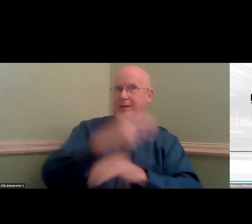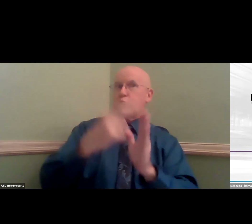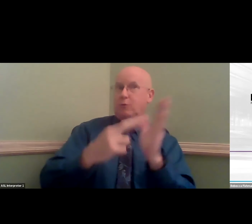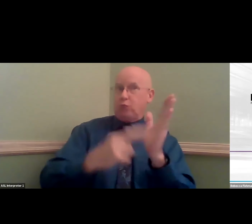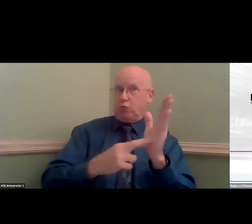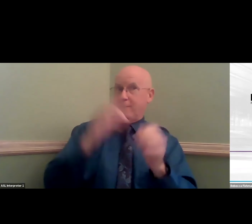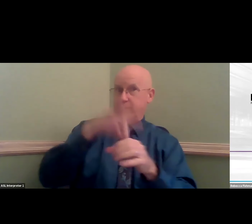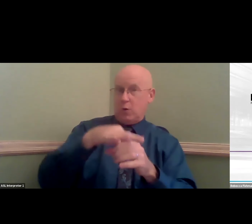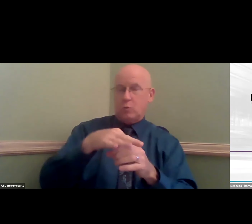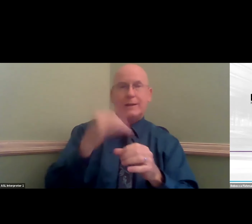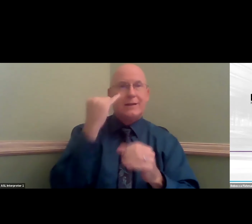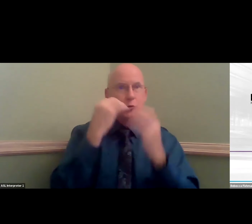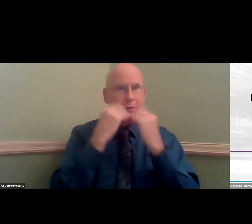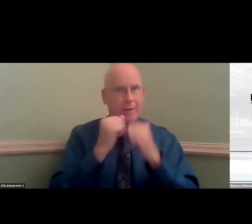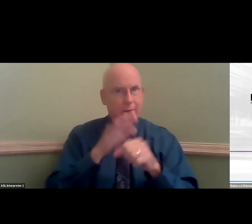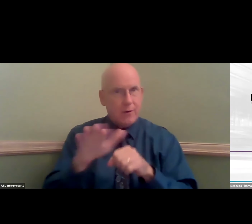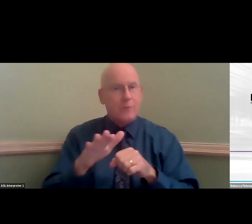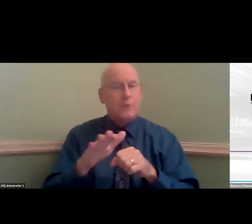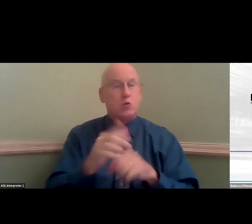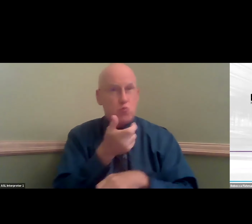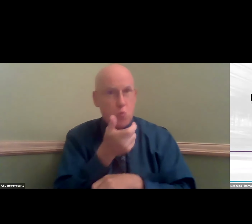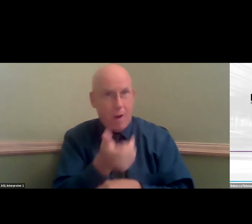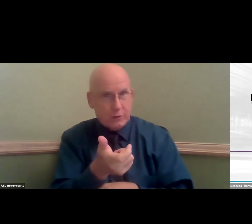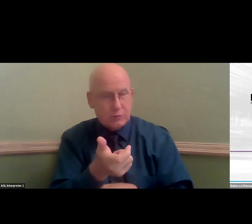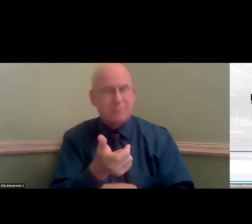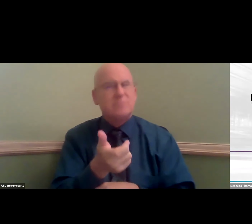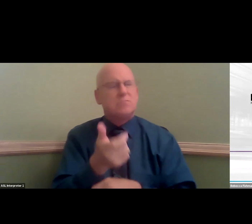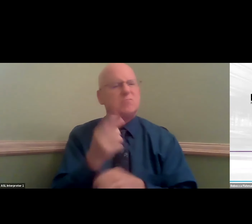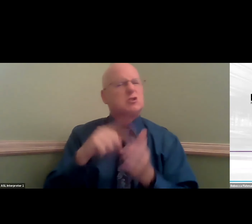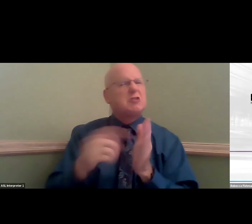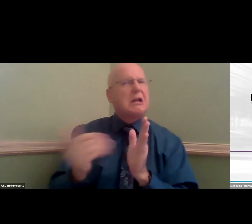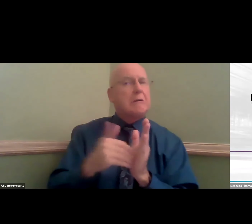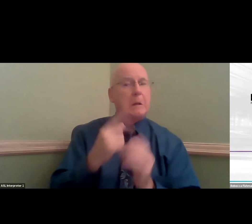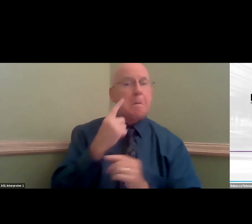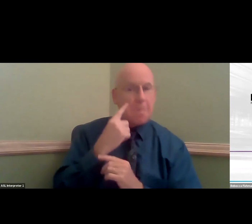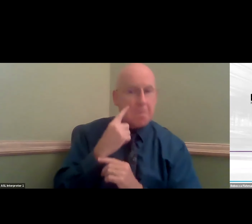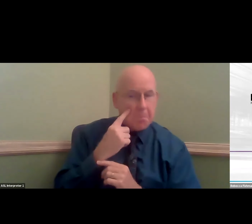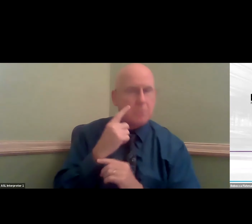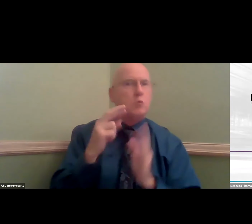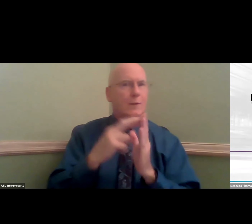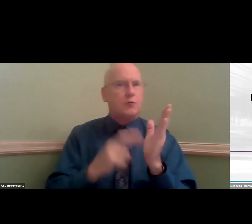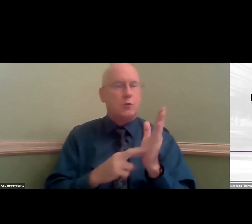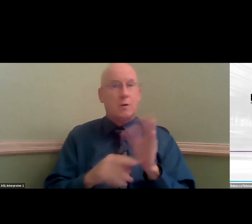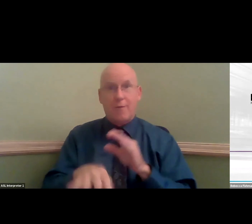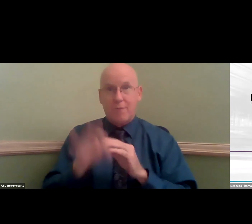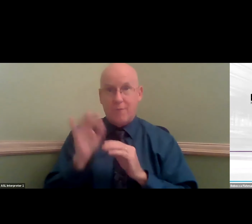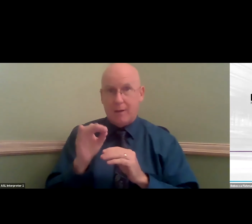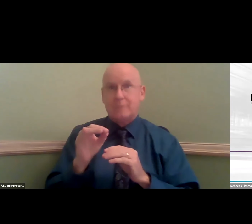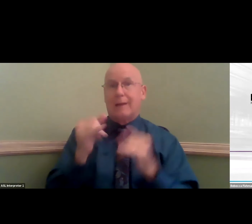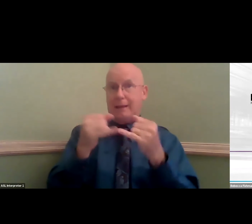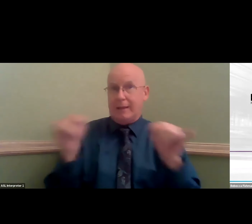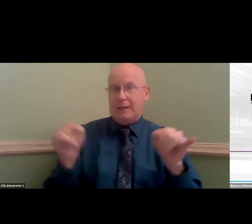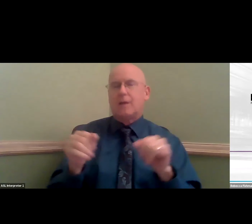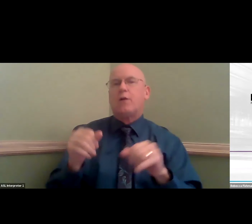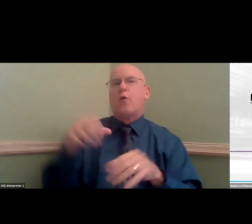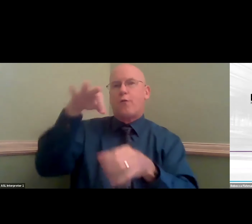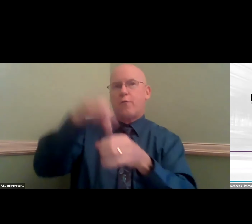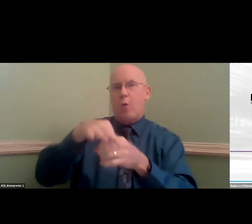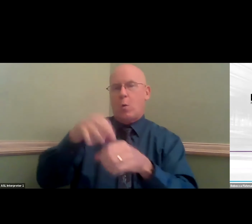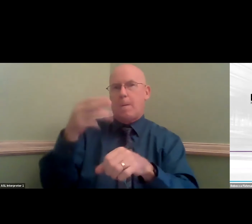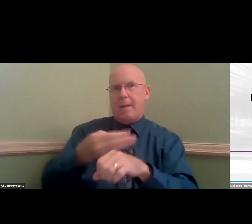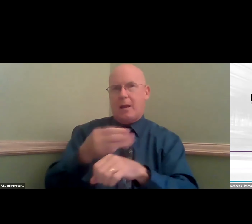And if you care enough to be here, then hopefully you care enough to double check that you are registered. You can find that link at votemiami.org, as well as